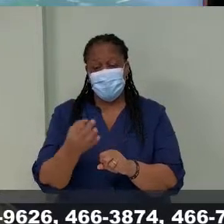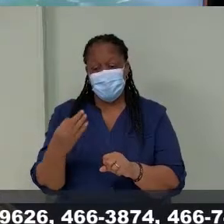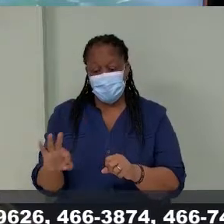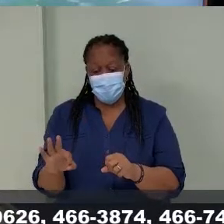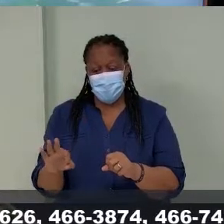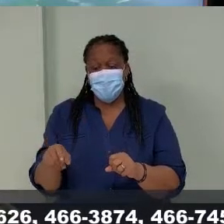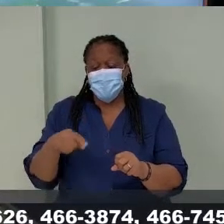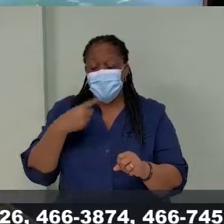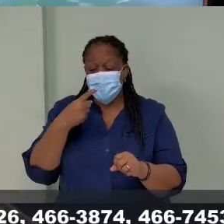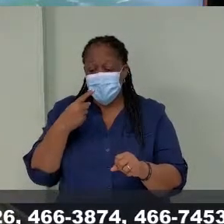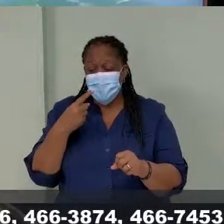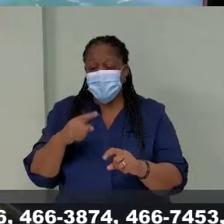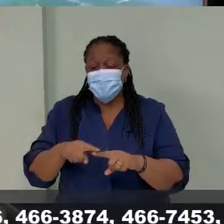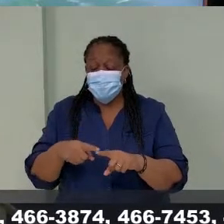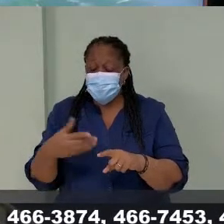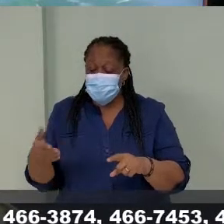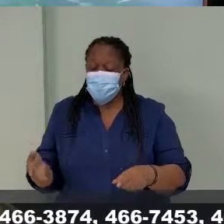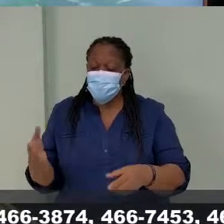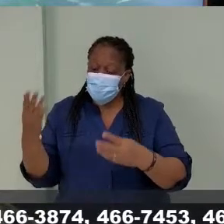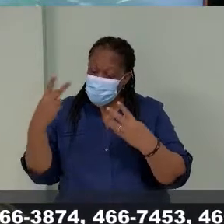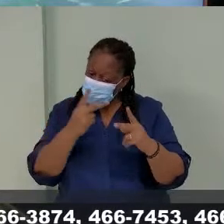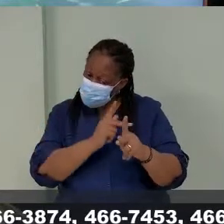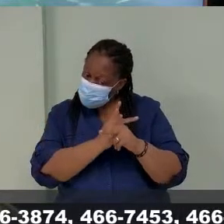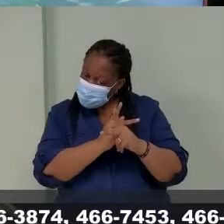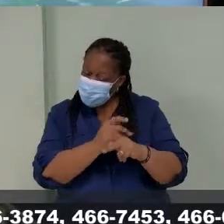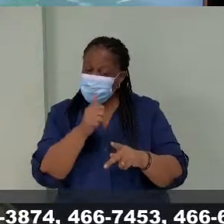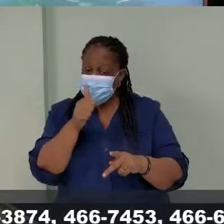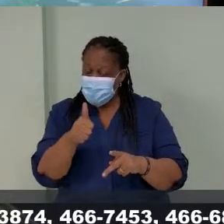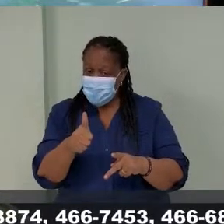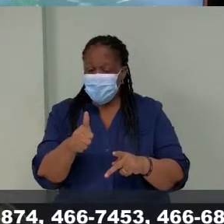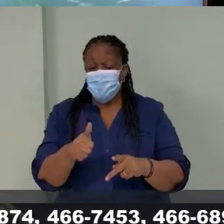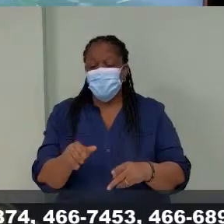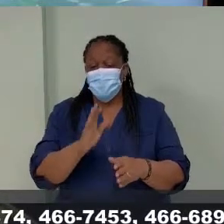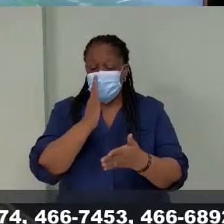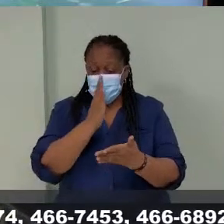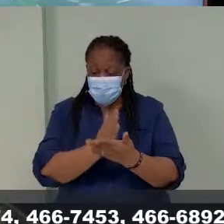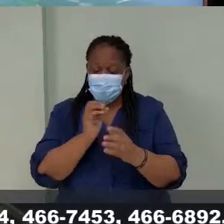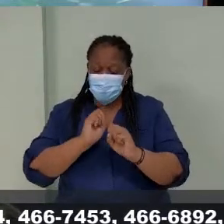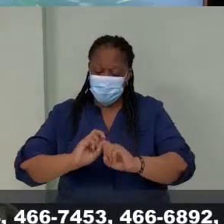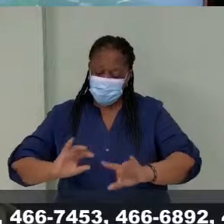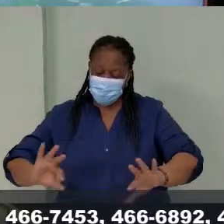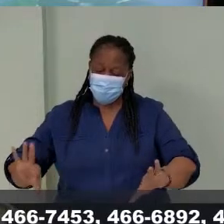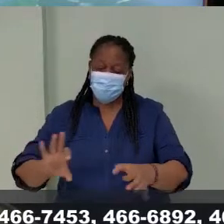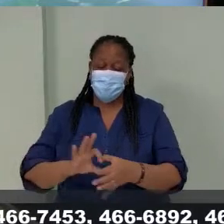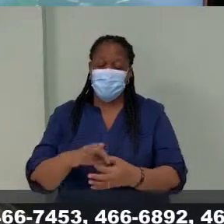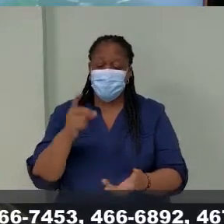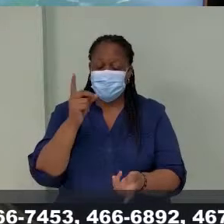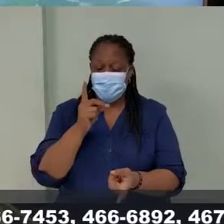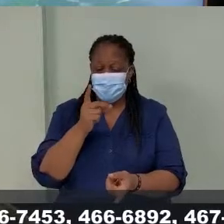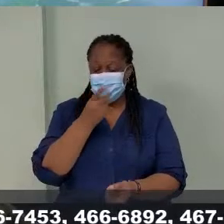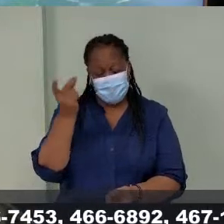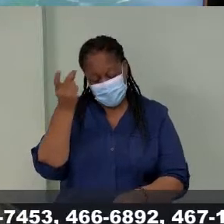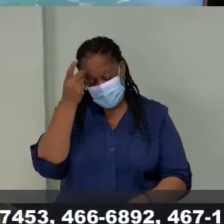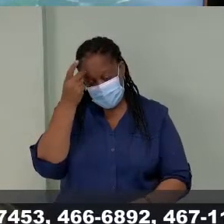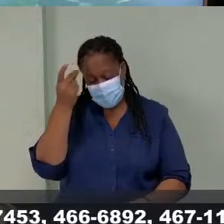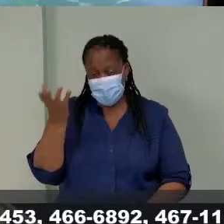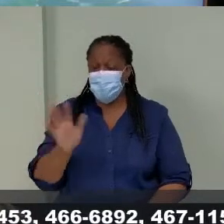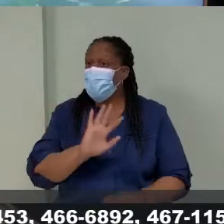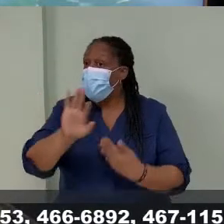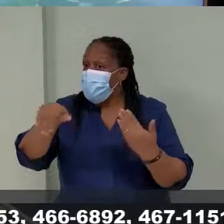measures to protect us and to prevent the spread of the virus. All of these measures